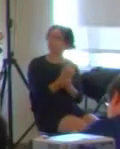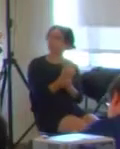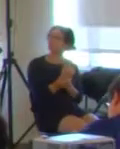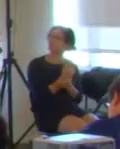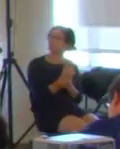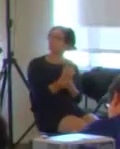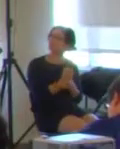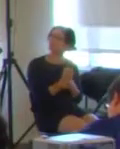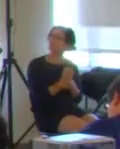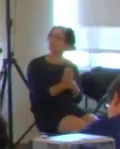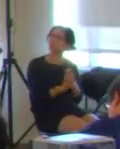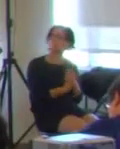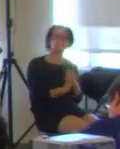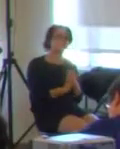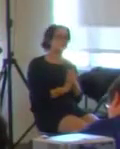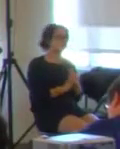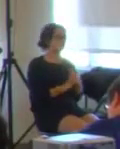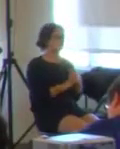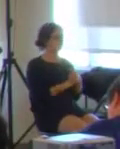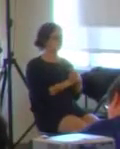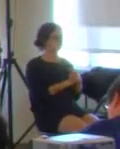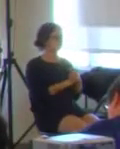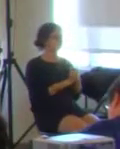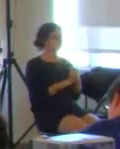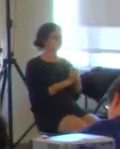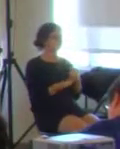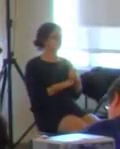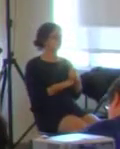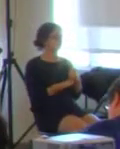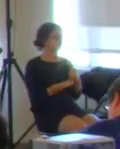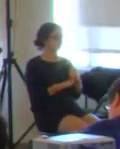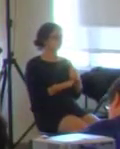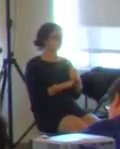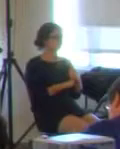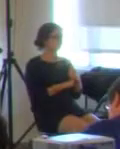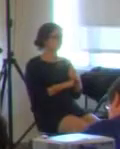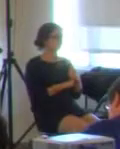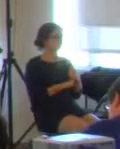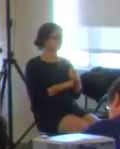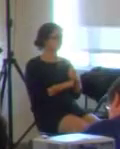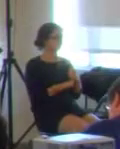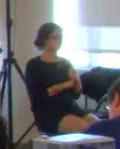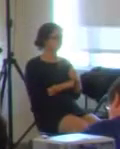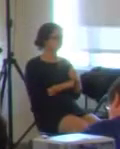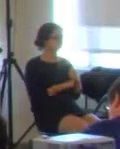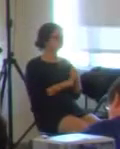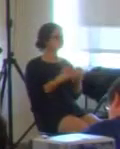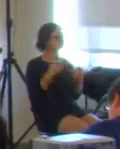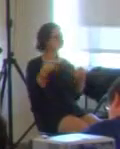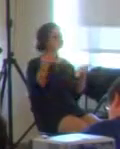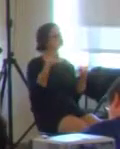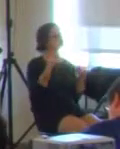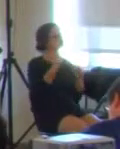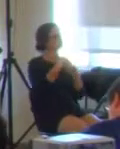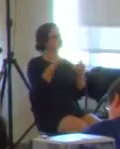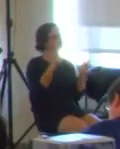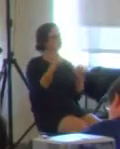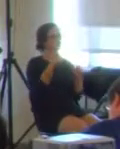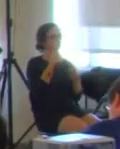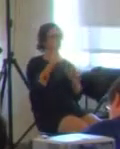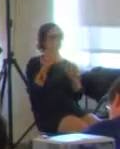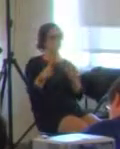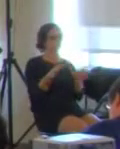with the two main categories that really would describe how I work with people with vocational